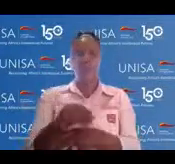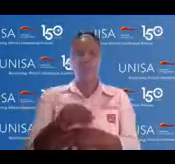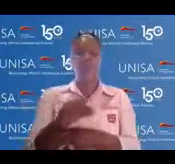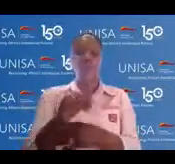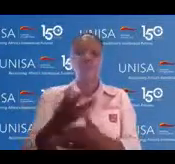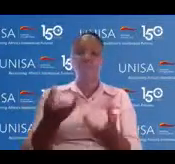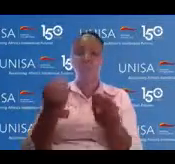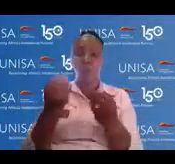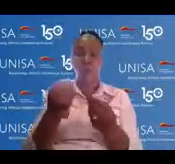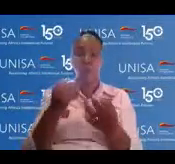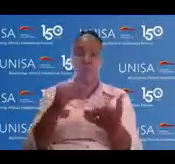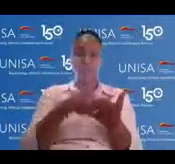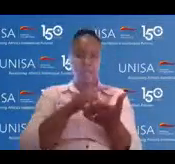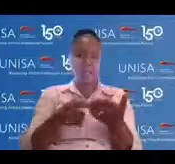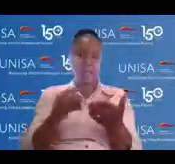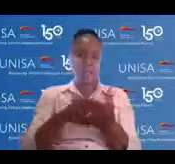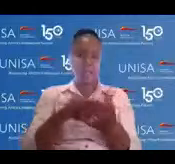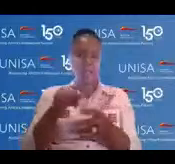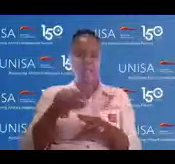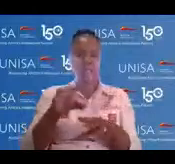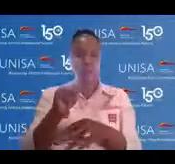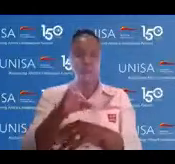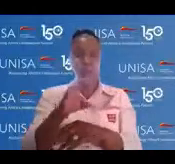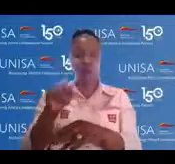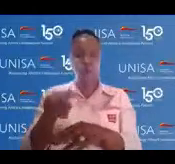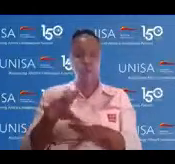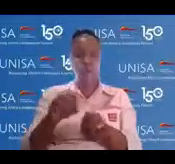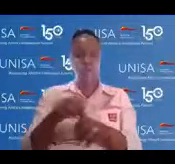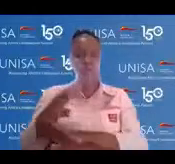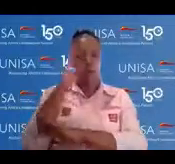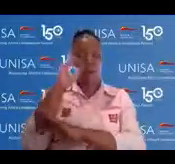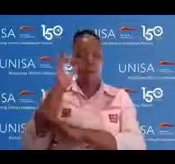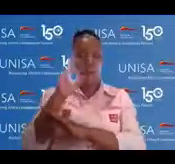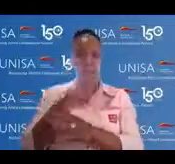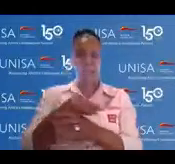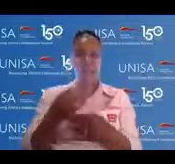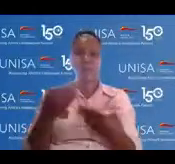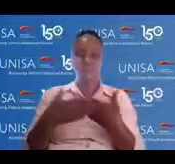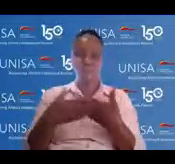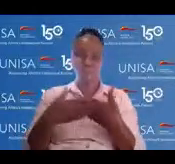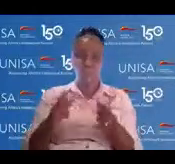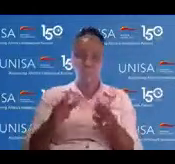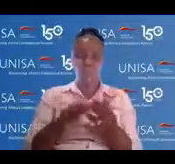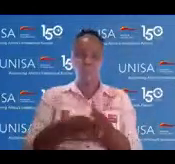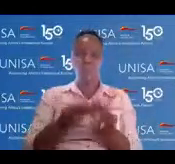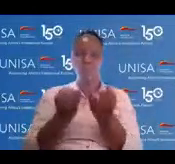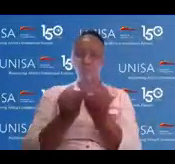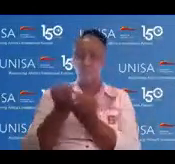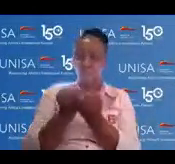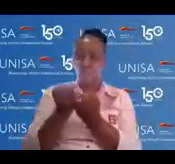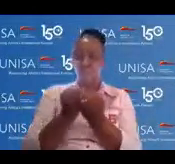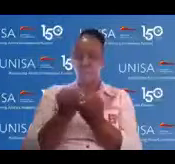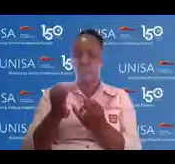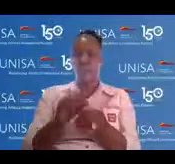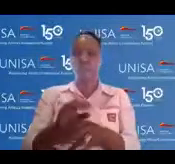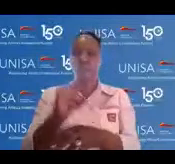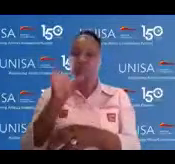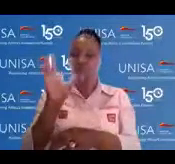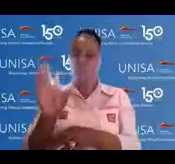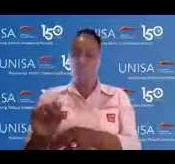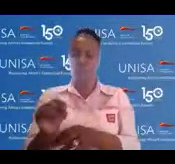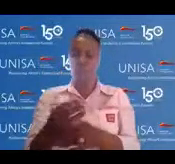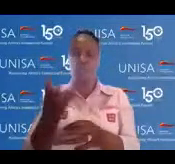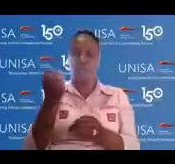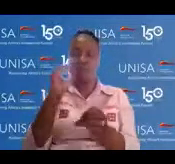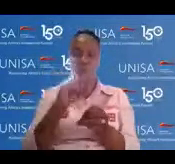with the mock exam, remember just to click on Start Attempt, and then it will ask you again for the password. So now we